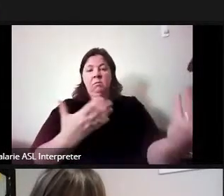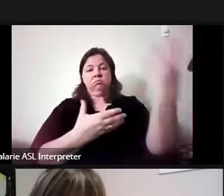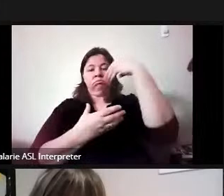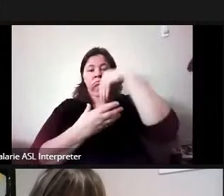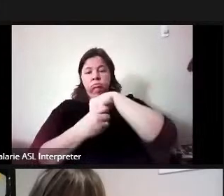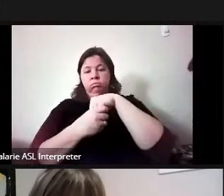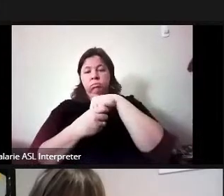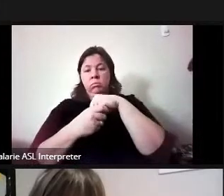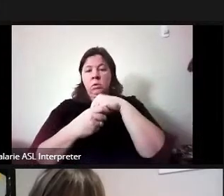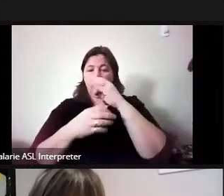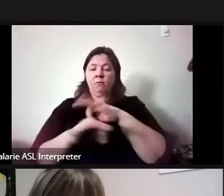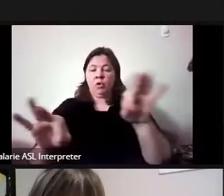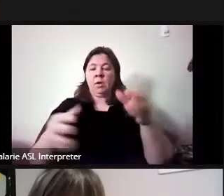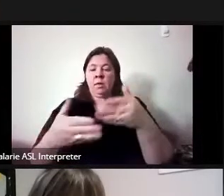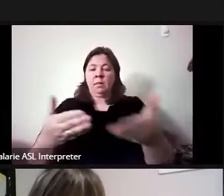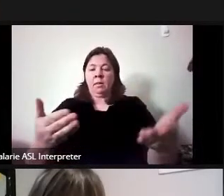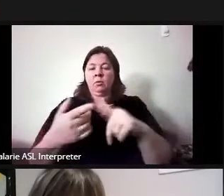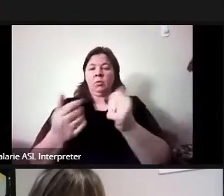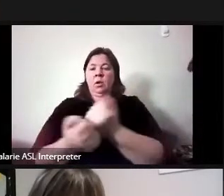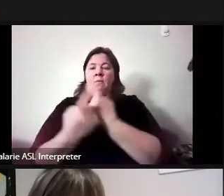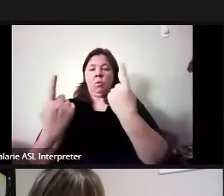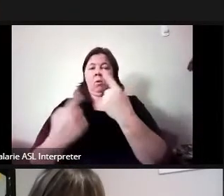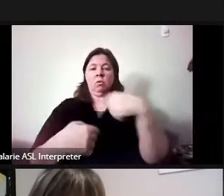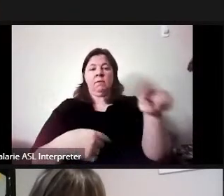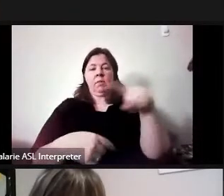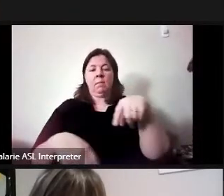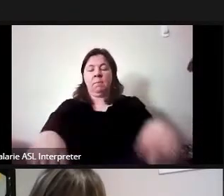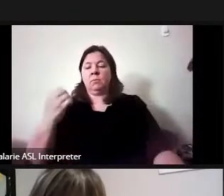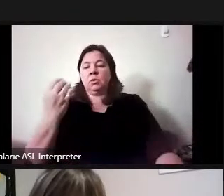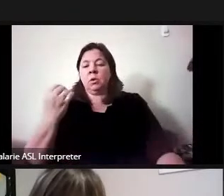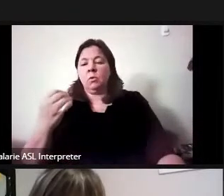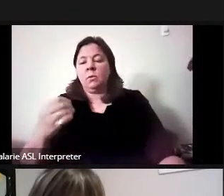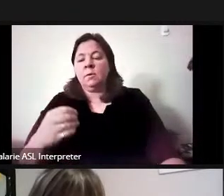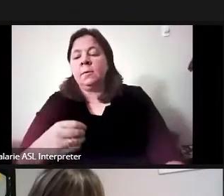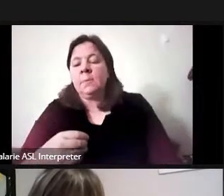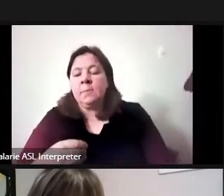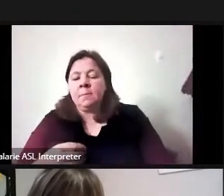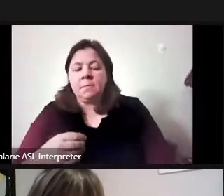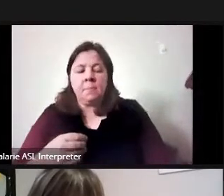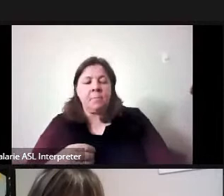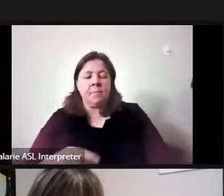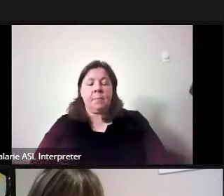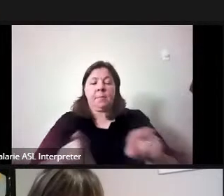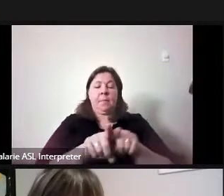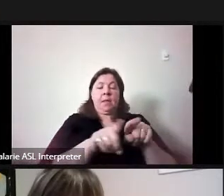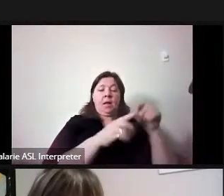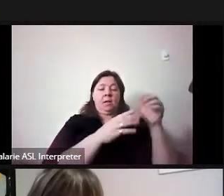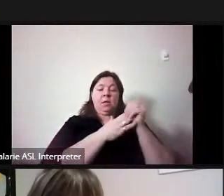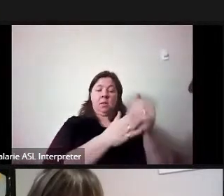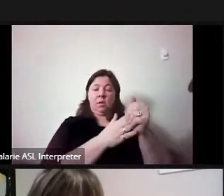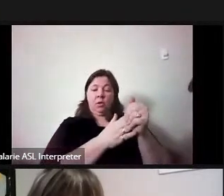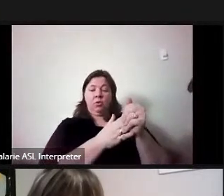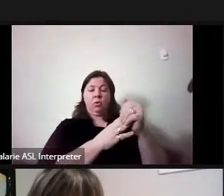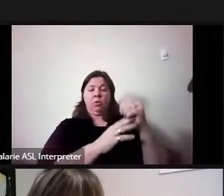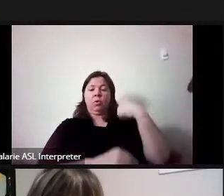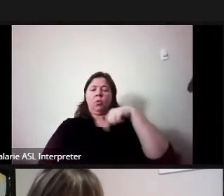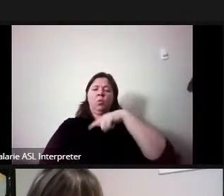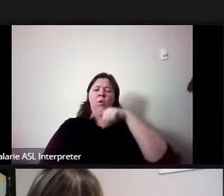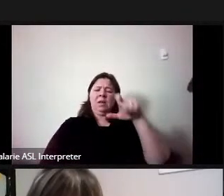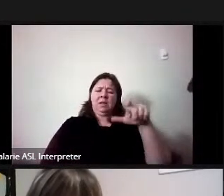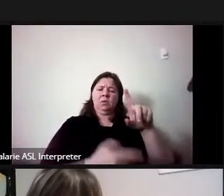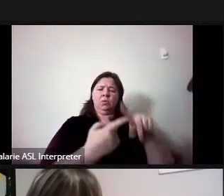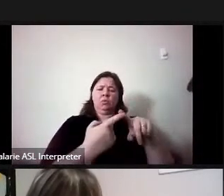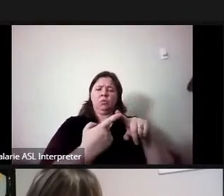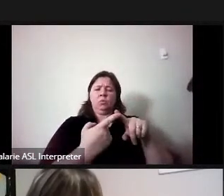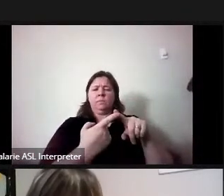a free thing actually to all of them, you know. So as a leader, I think we need to